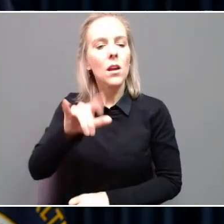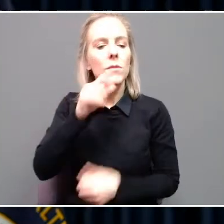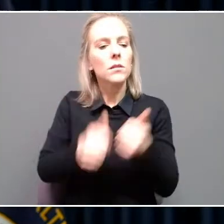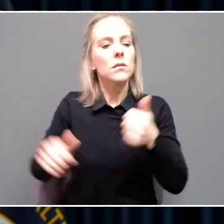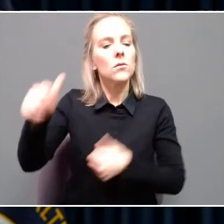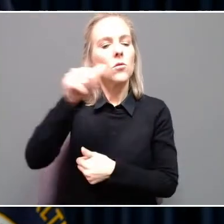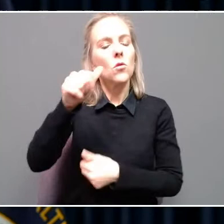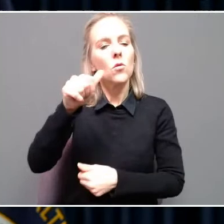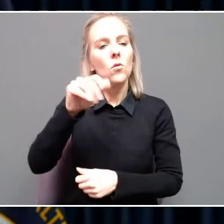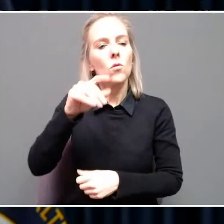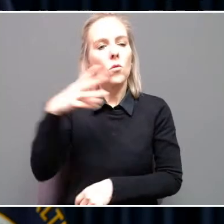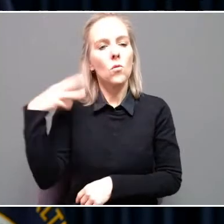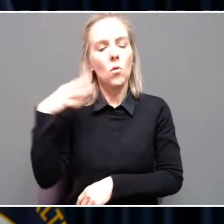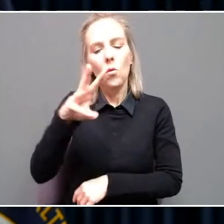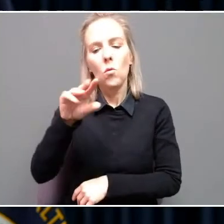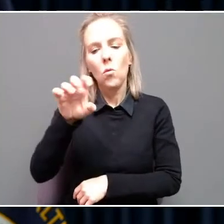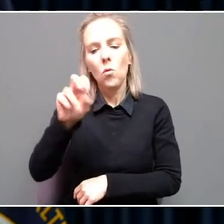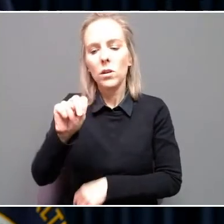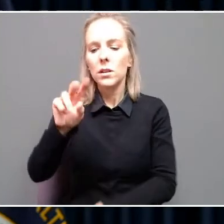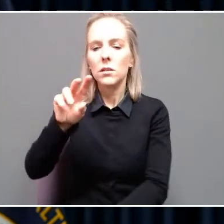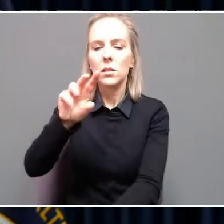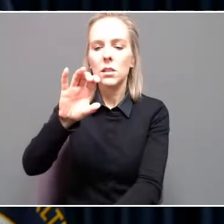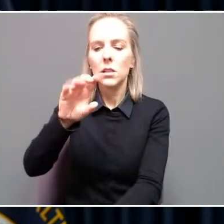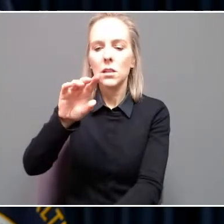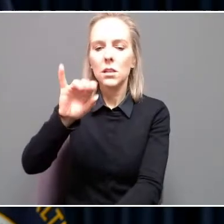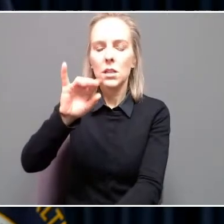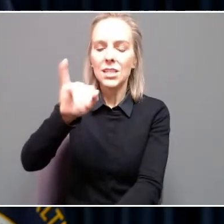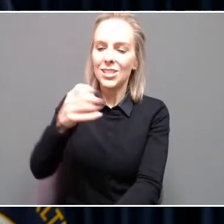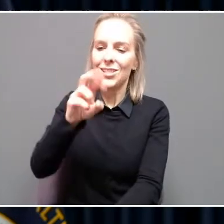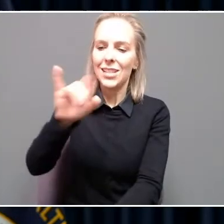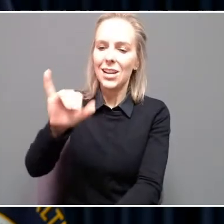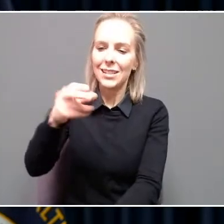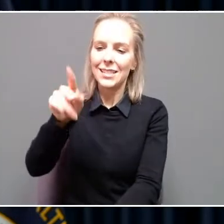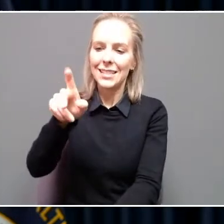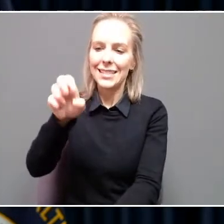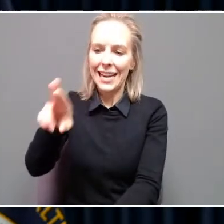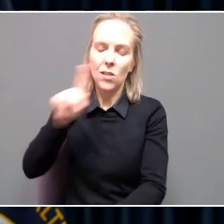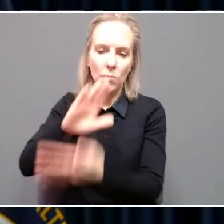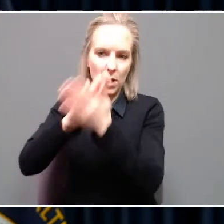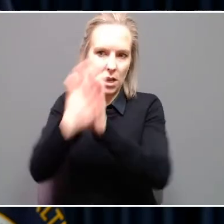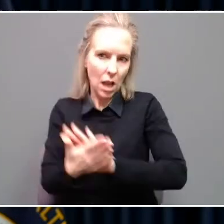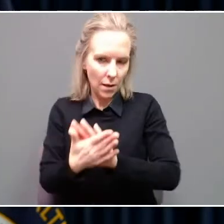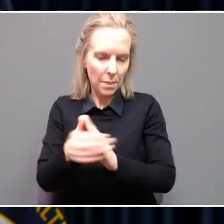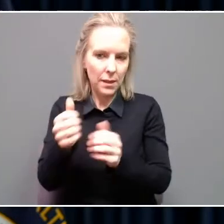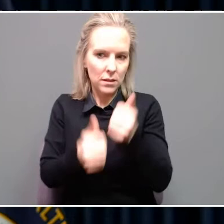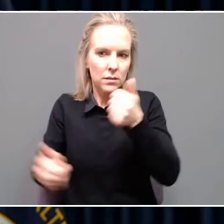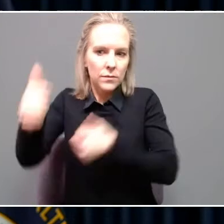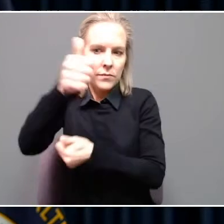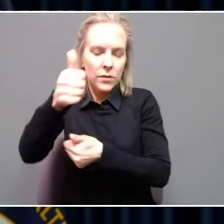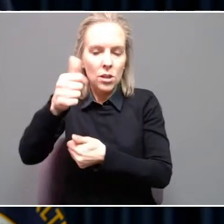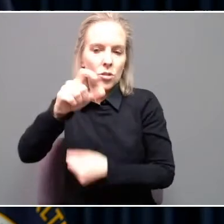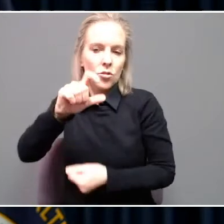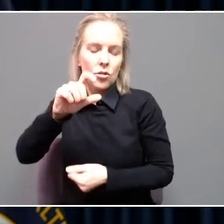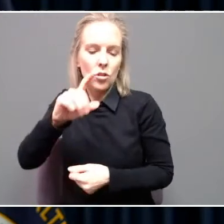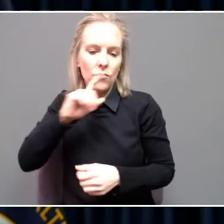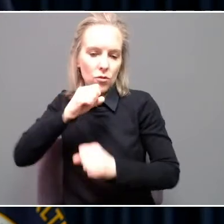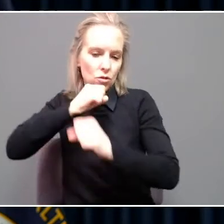going to serve as DJJ's Director of Security. This is a big win because Mr. Chandler